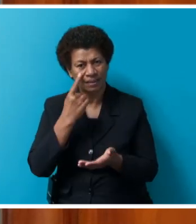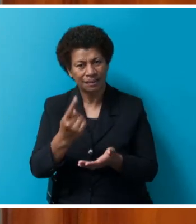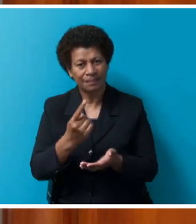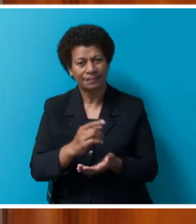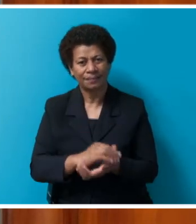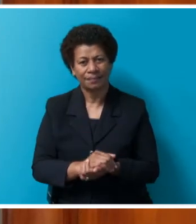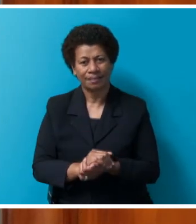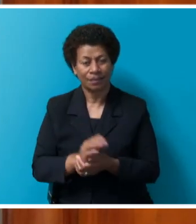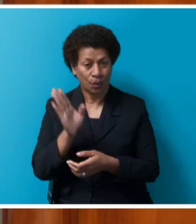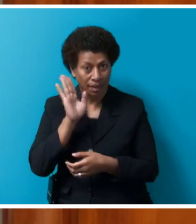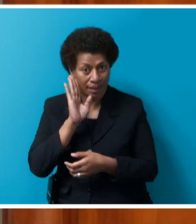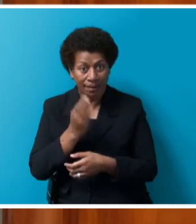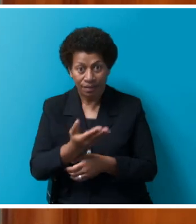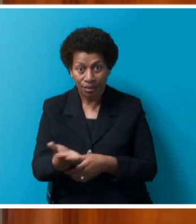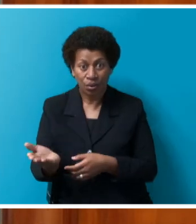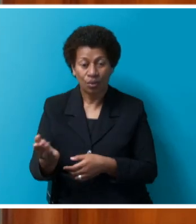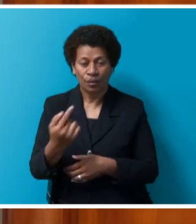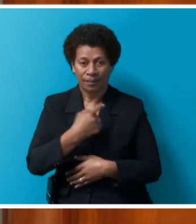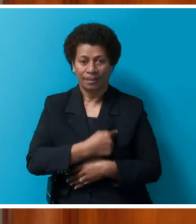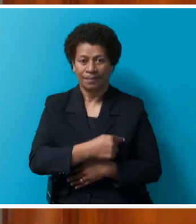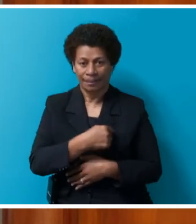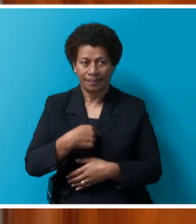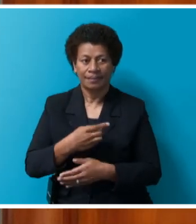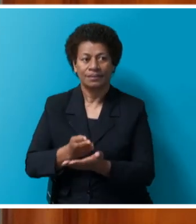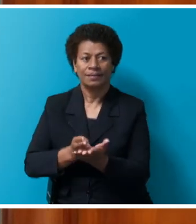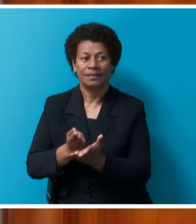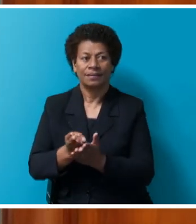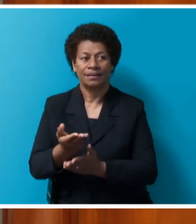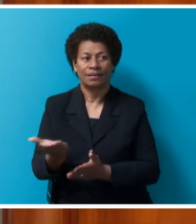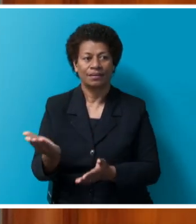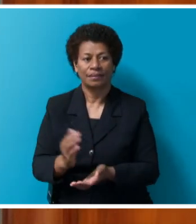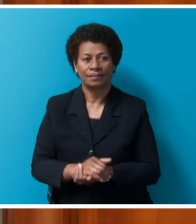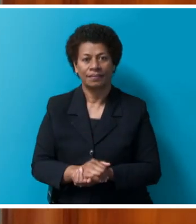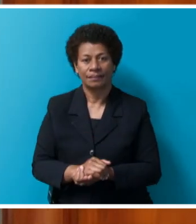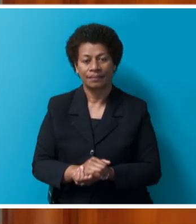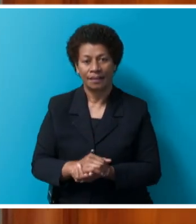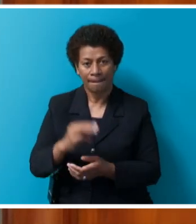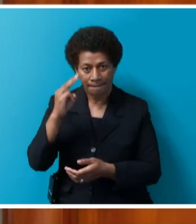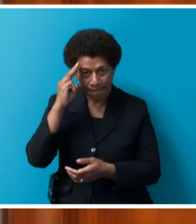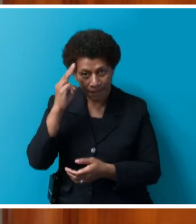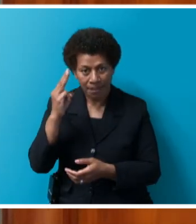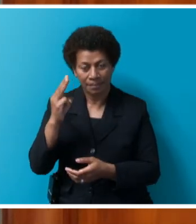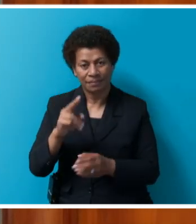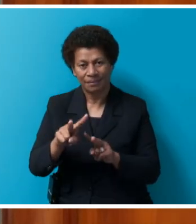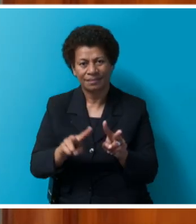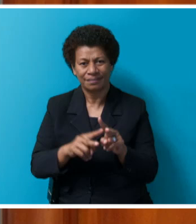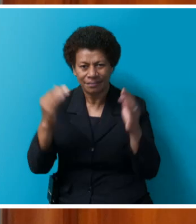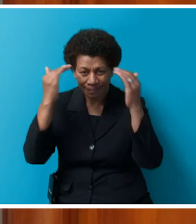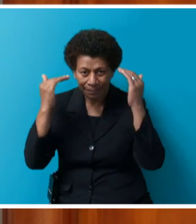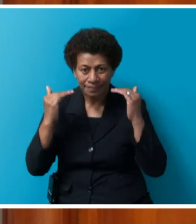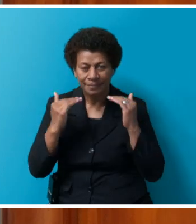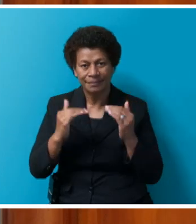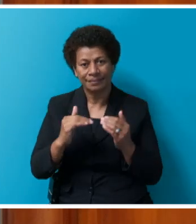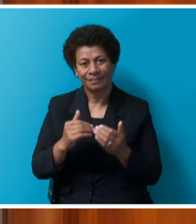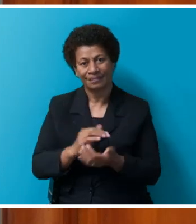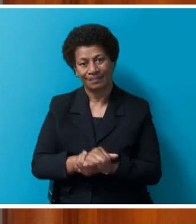we hear you, and we are dedicated to serving you. Madam Deputy Speaker, I share the sentiments of my fellow members to